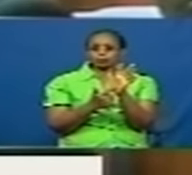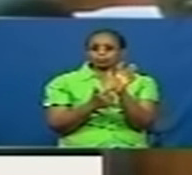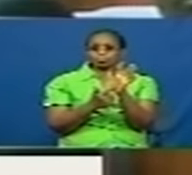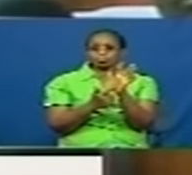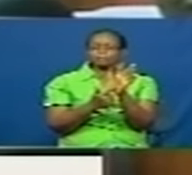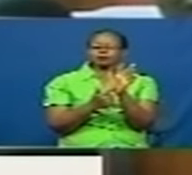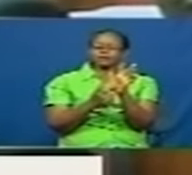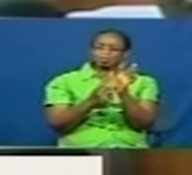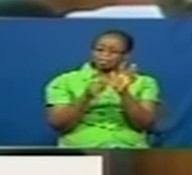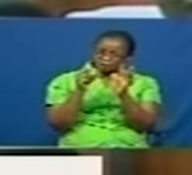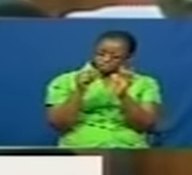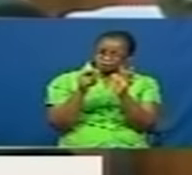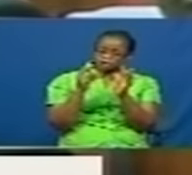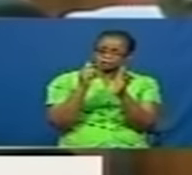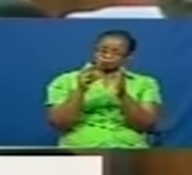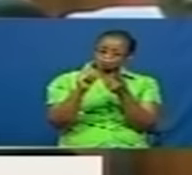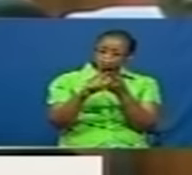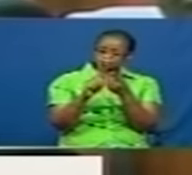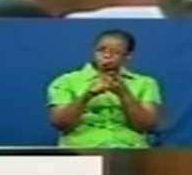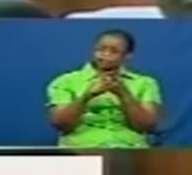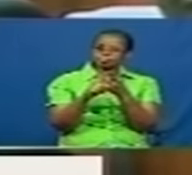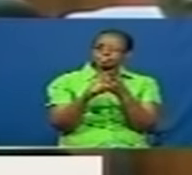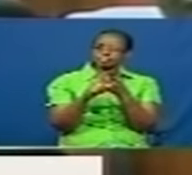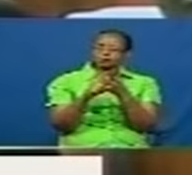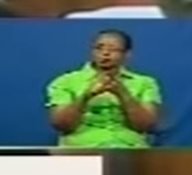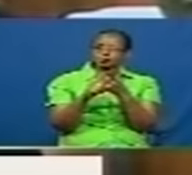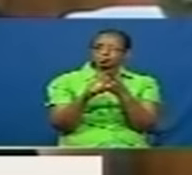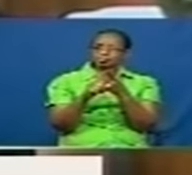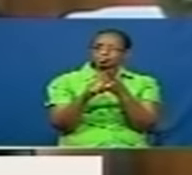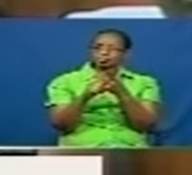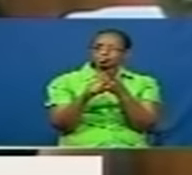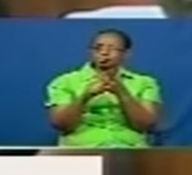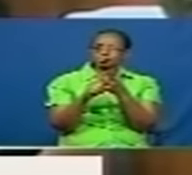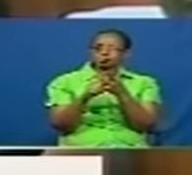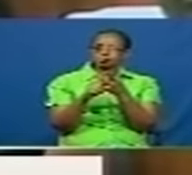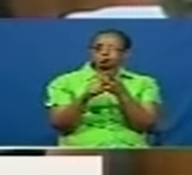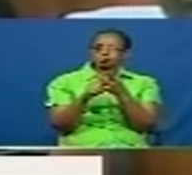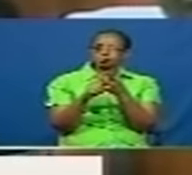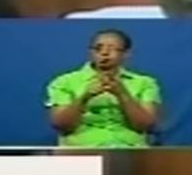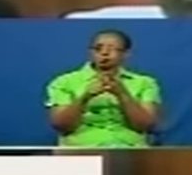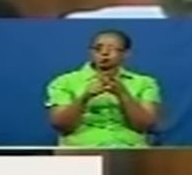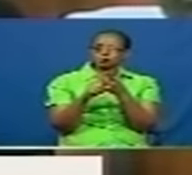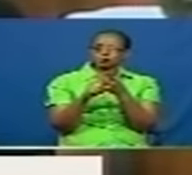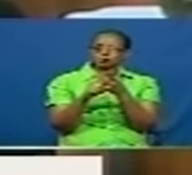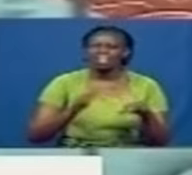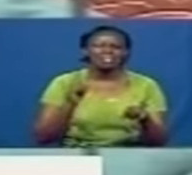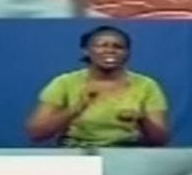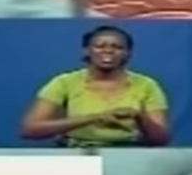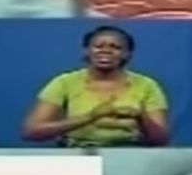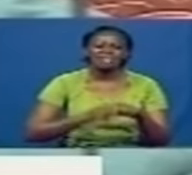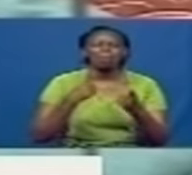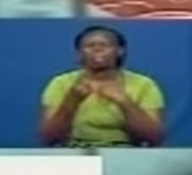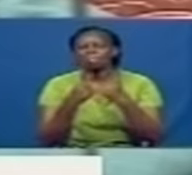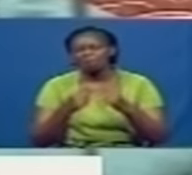one, no nexus between the purported allegation and the person of the governor. The